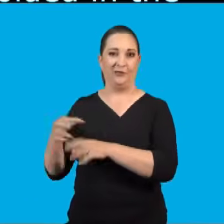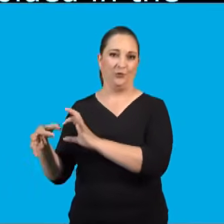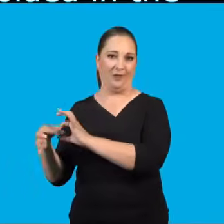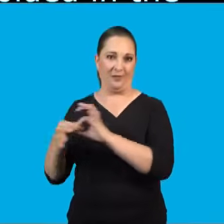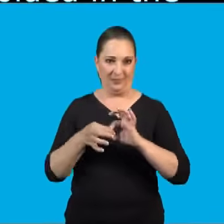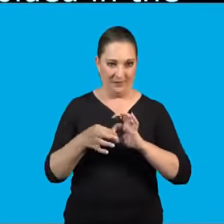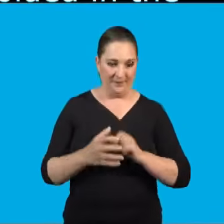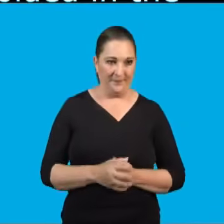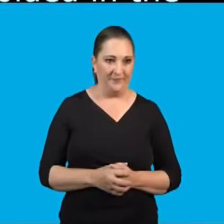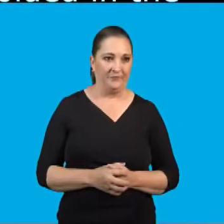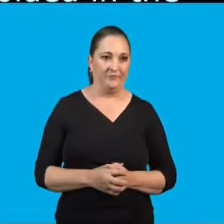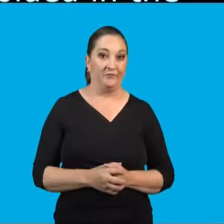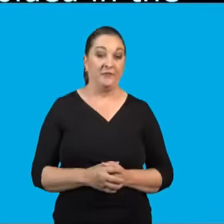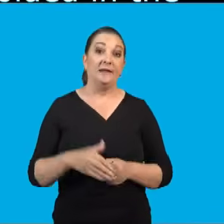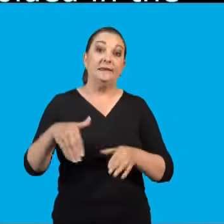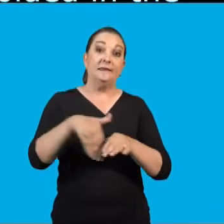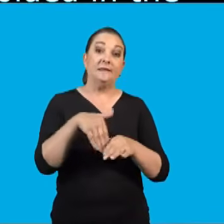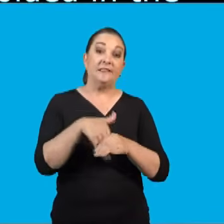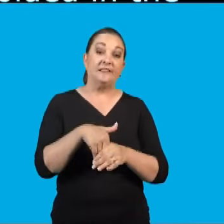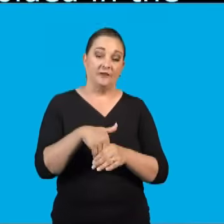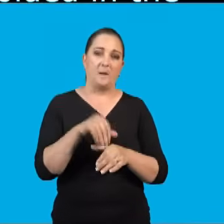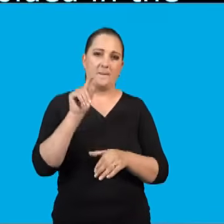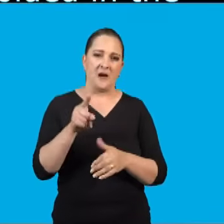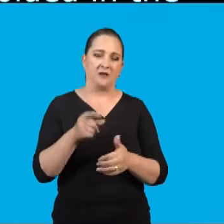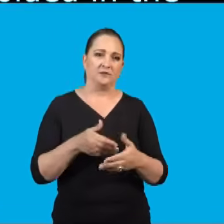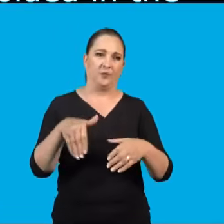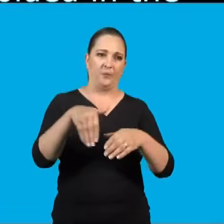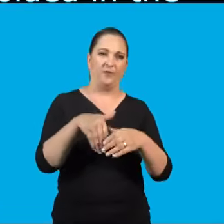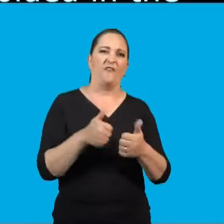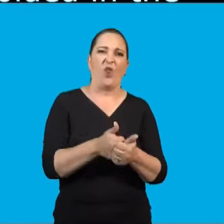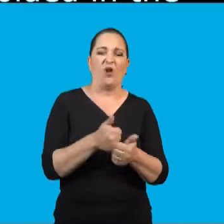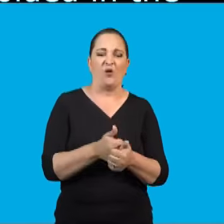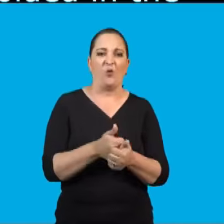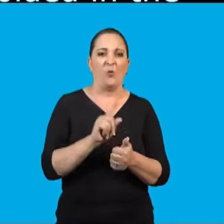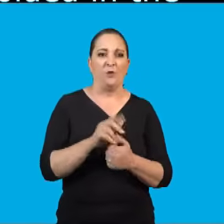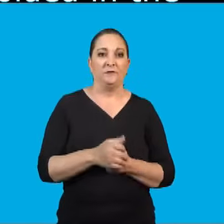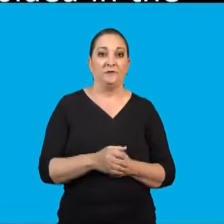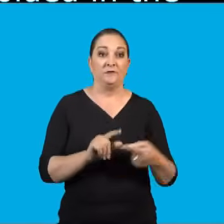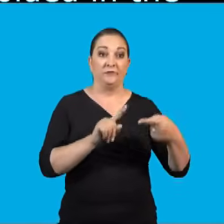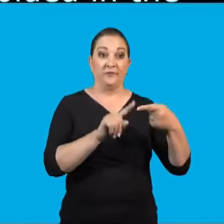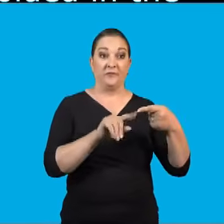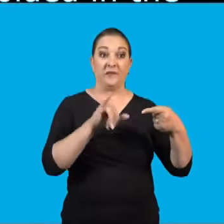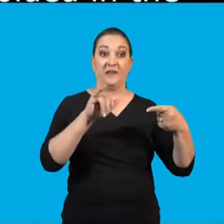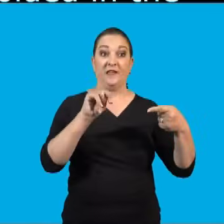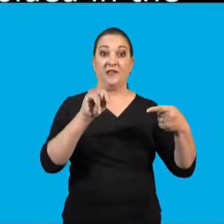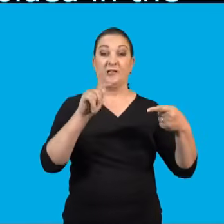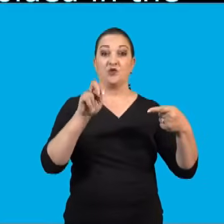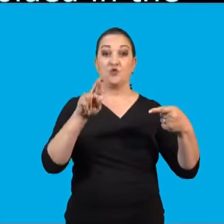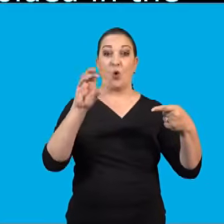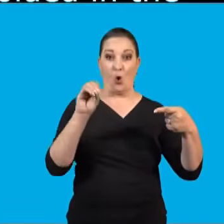So you need to include the following aspects in response. In your introduction, take a stance.